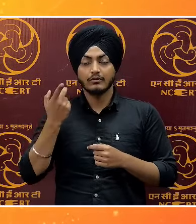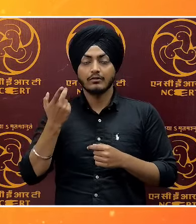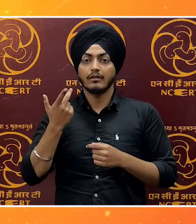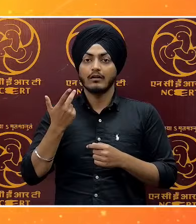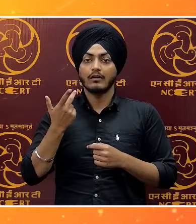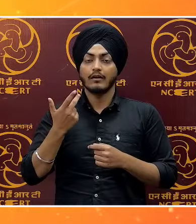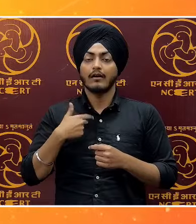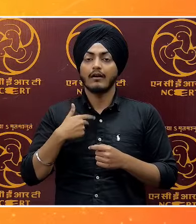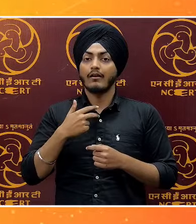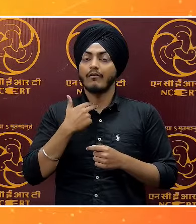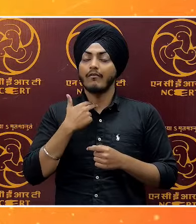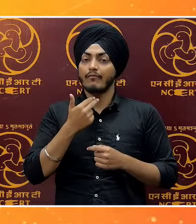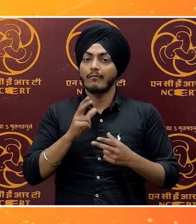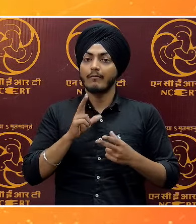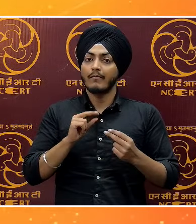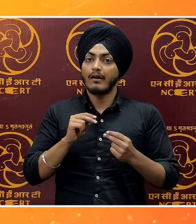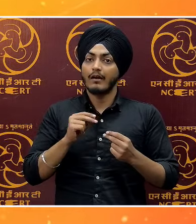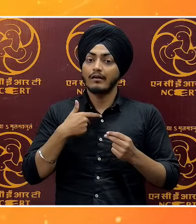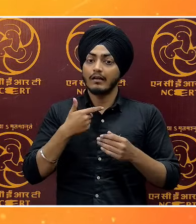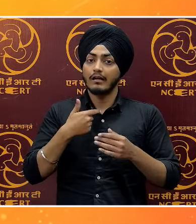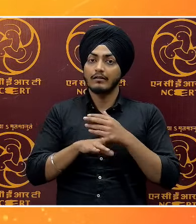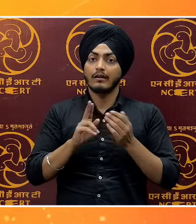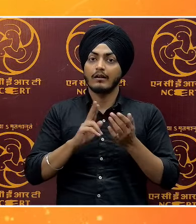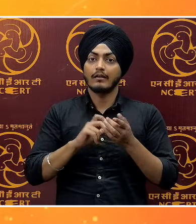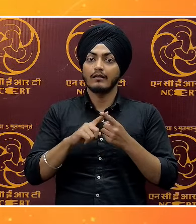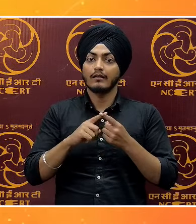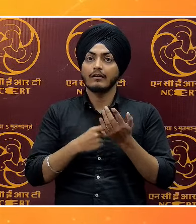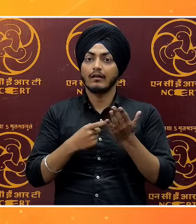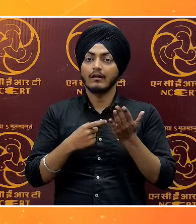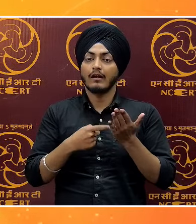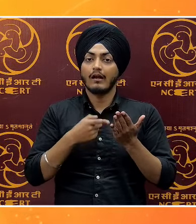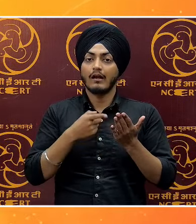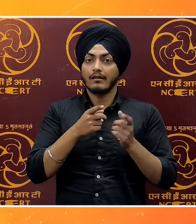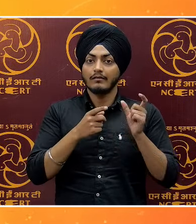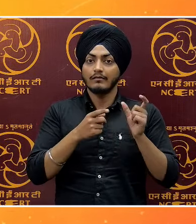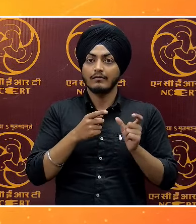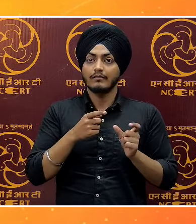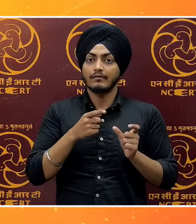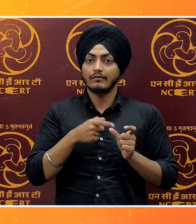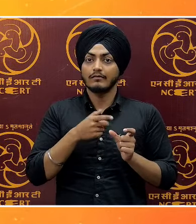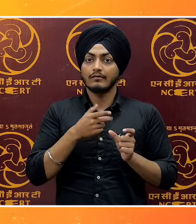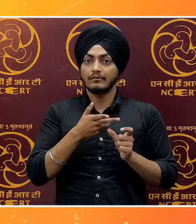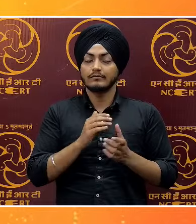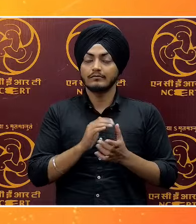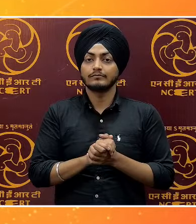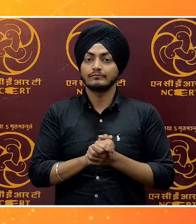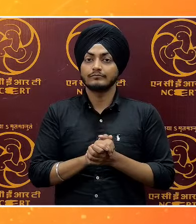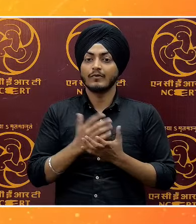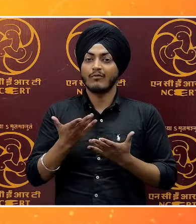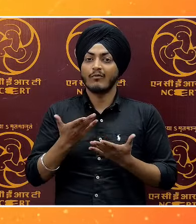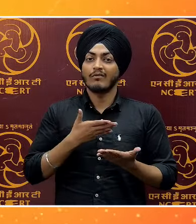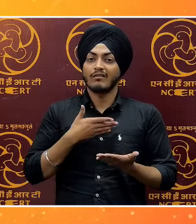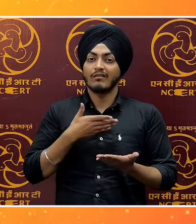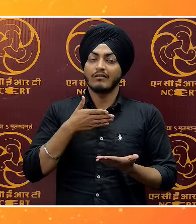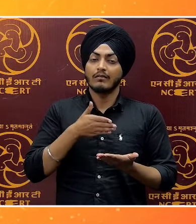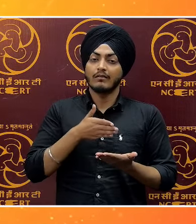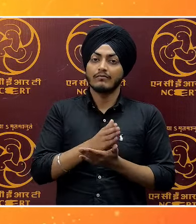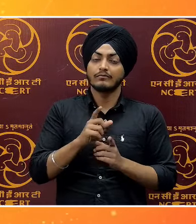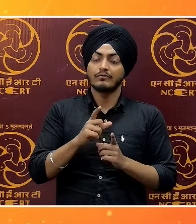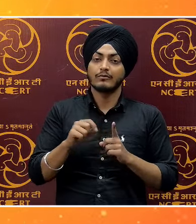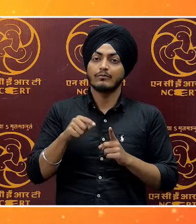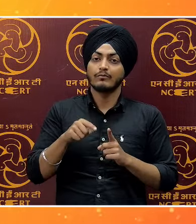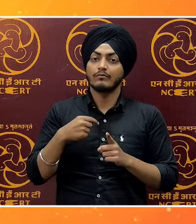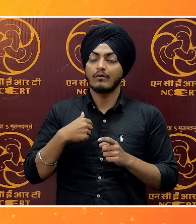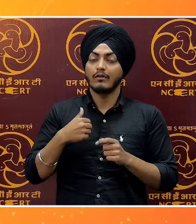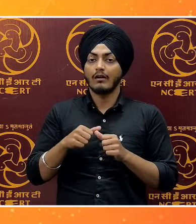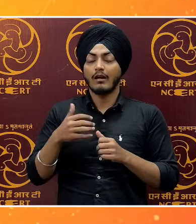activity has been taken from your NCERT textbook. Here are few words. What intervention can we do for this